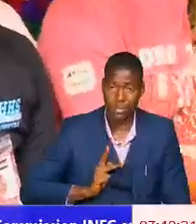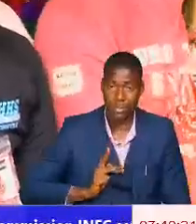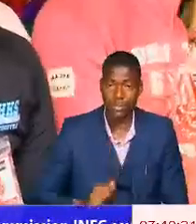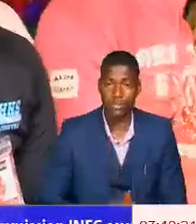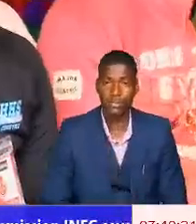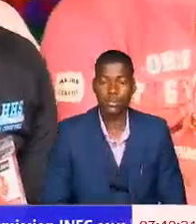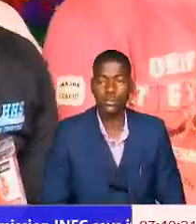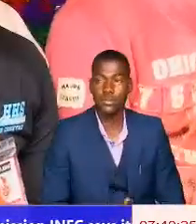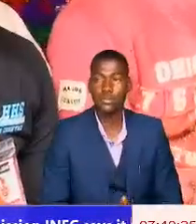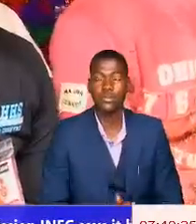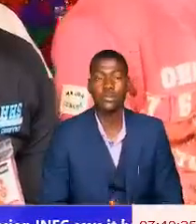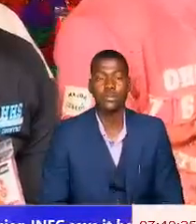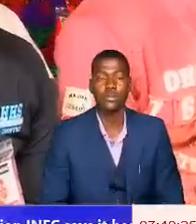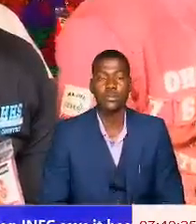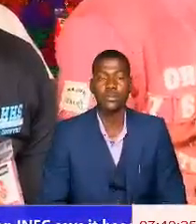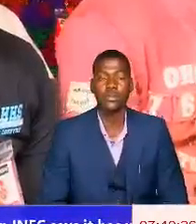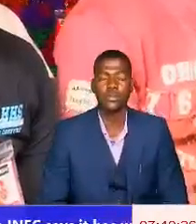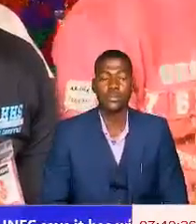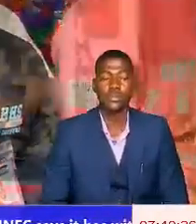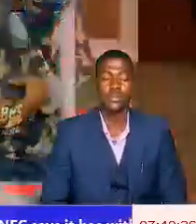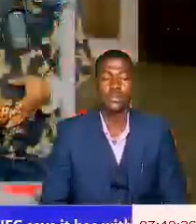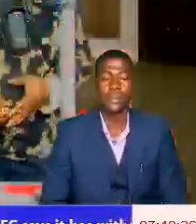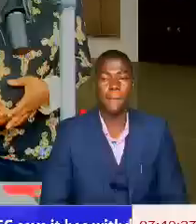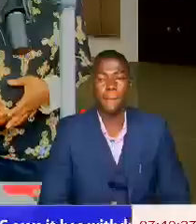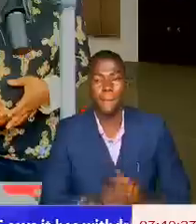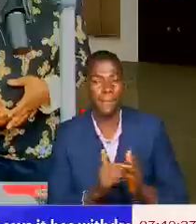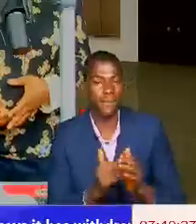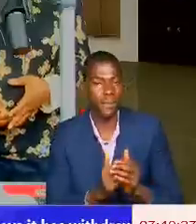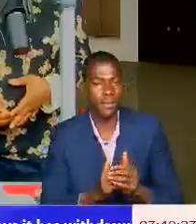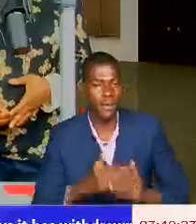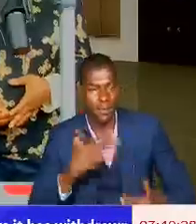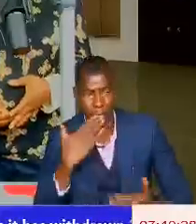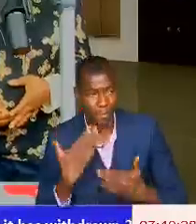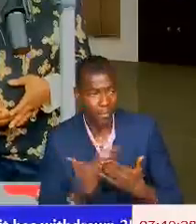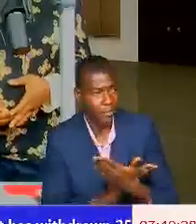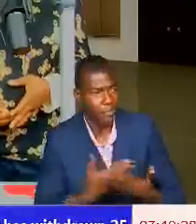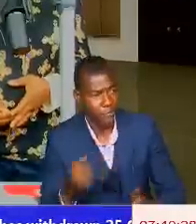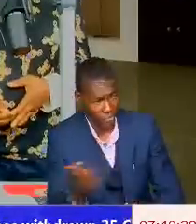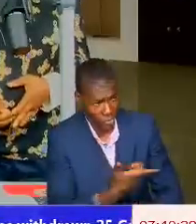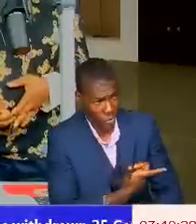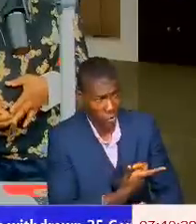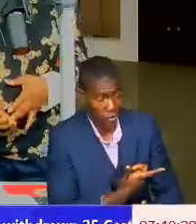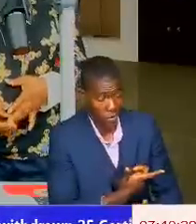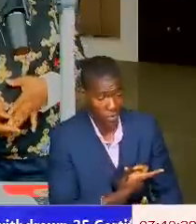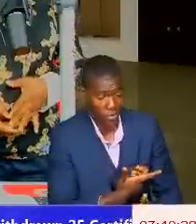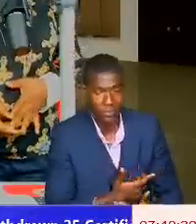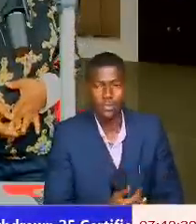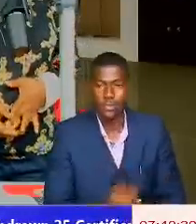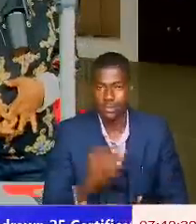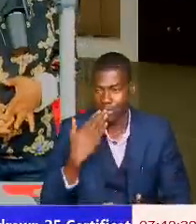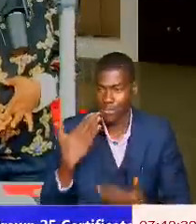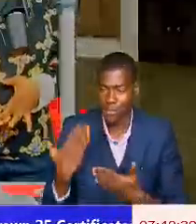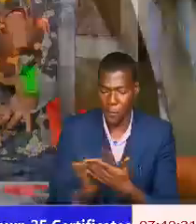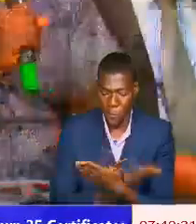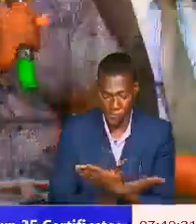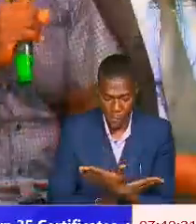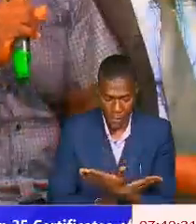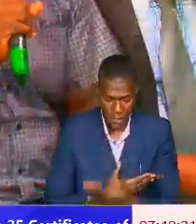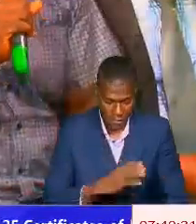morning. Complete package. Good morning. Gegu gegu gege ge.